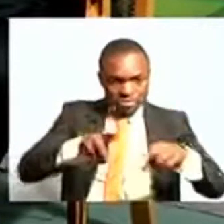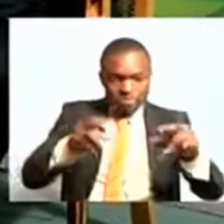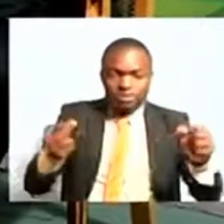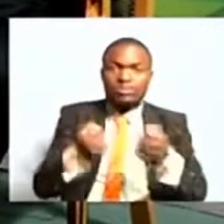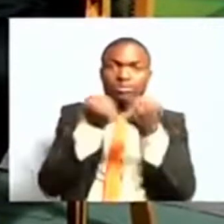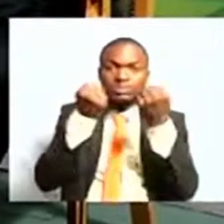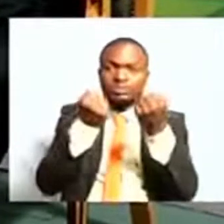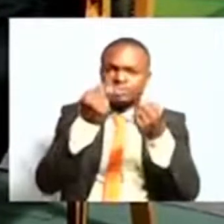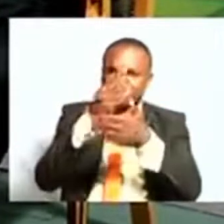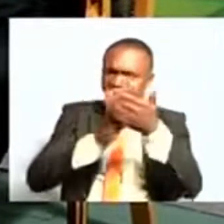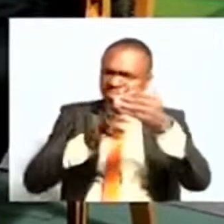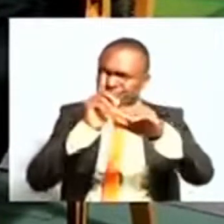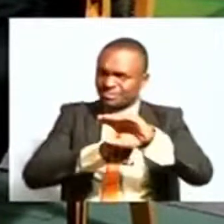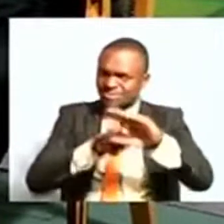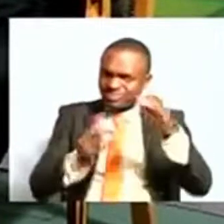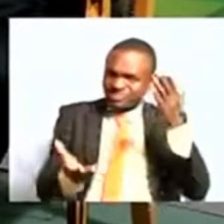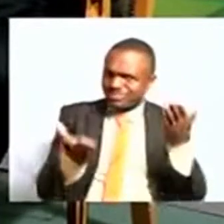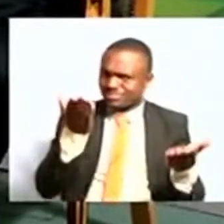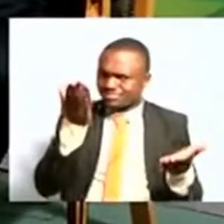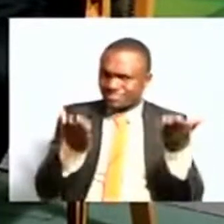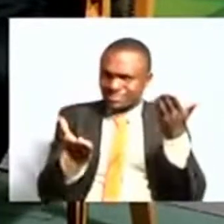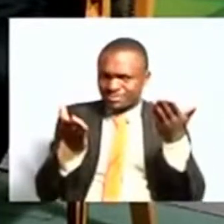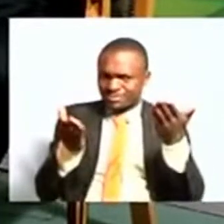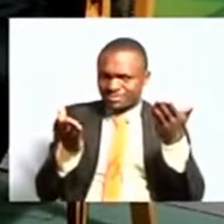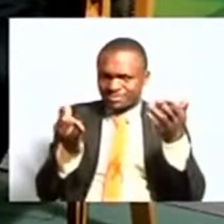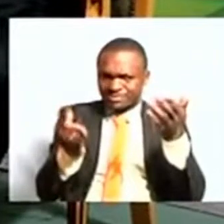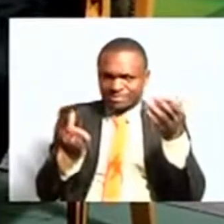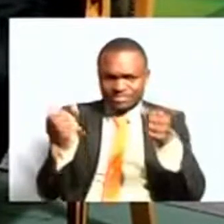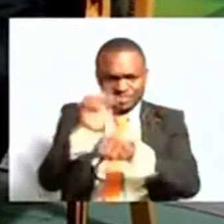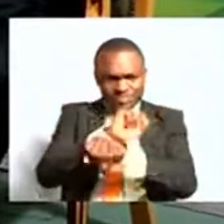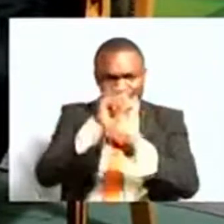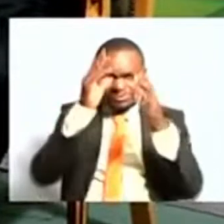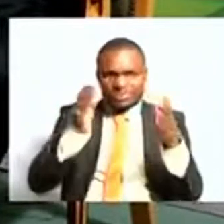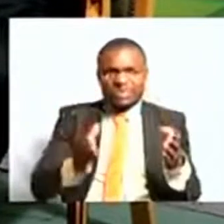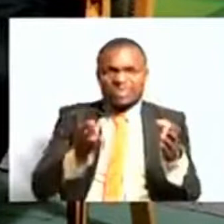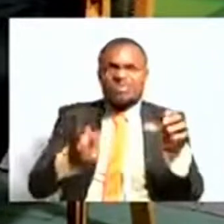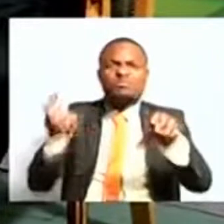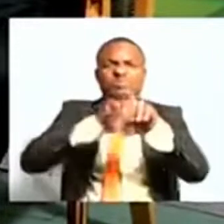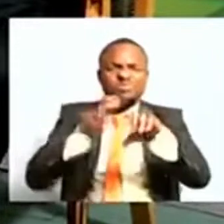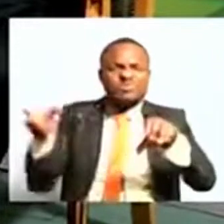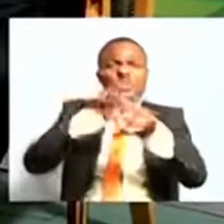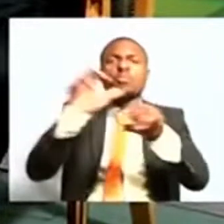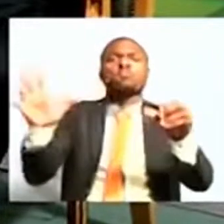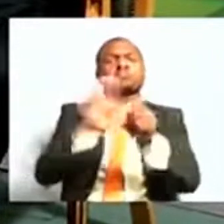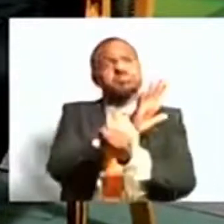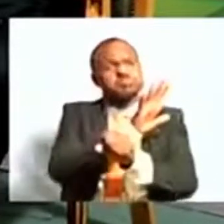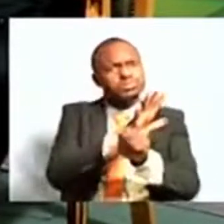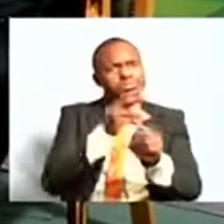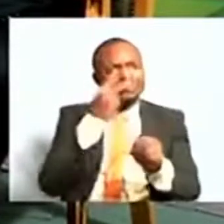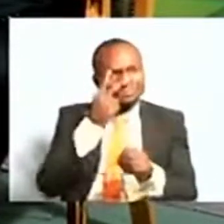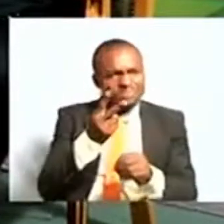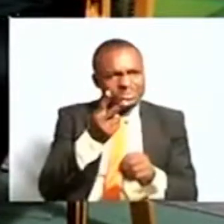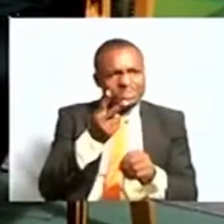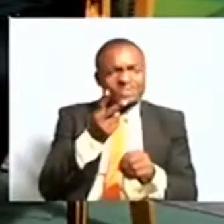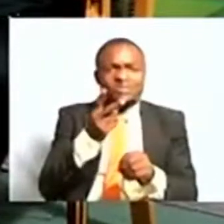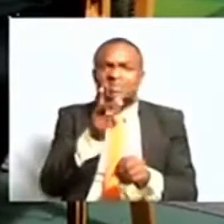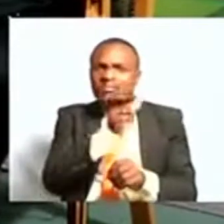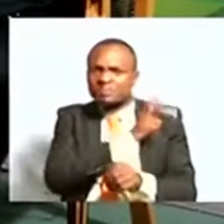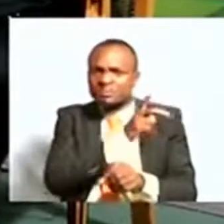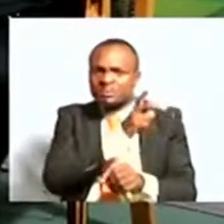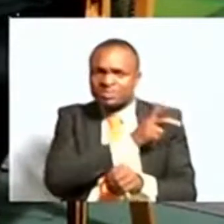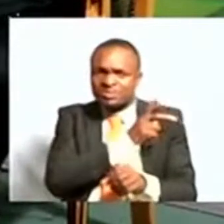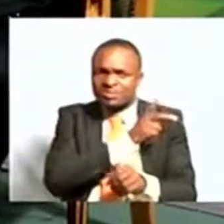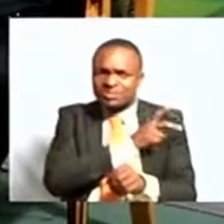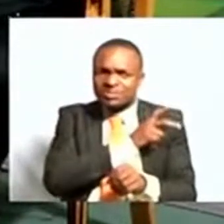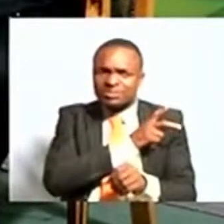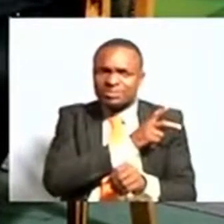You see sometimes maybe driver is being overloaded, and you see the traffic police, they are chasing the